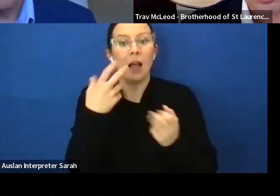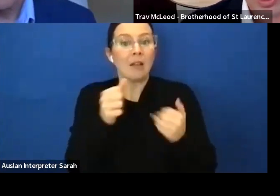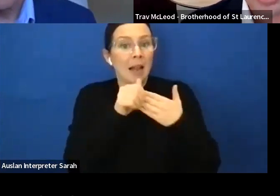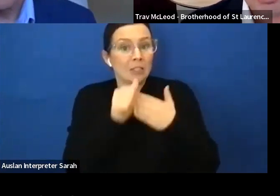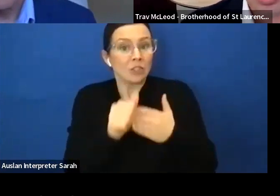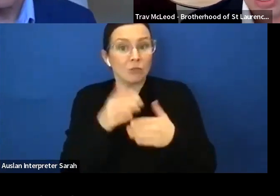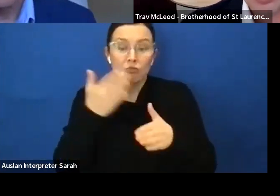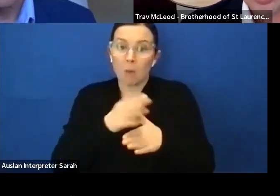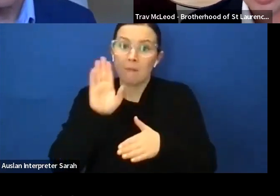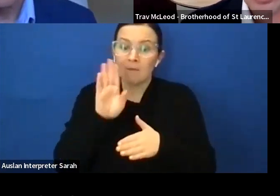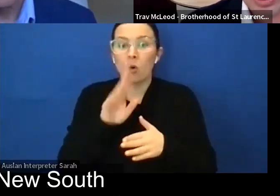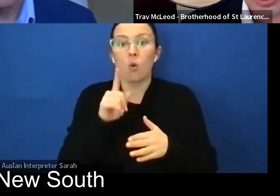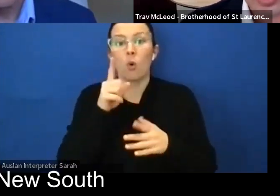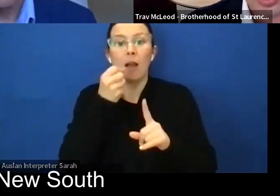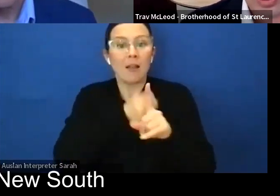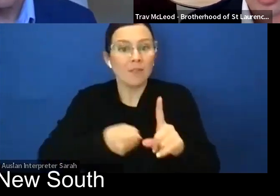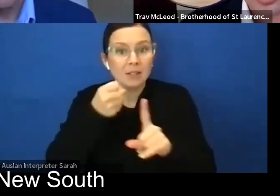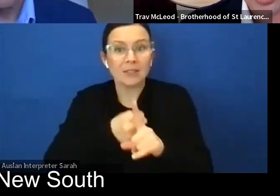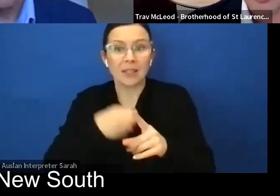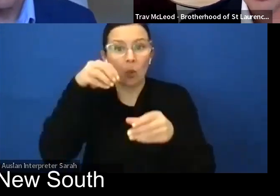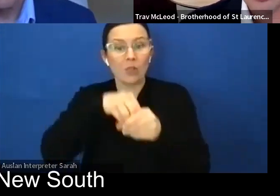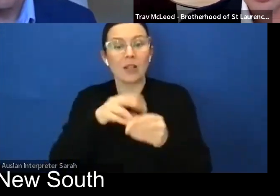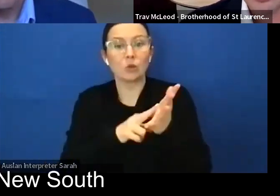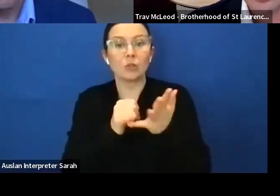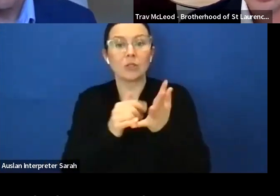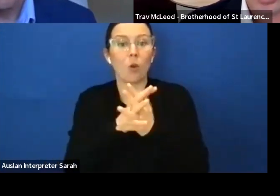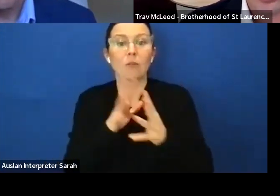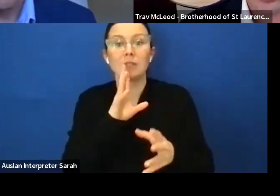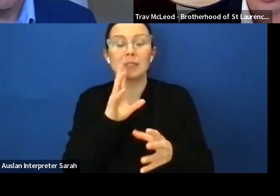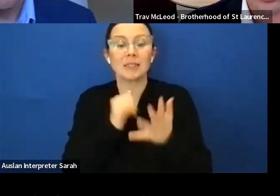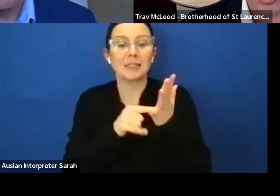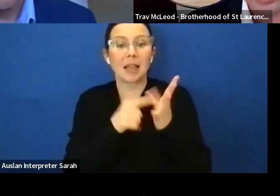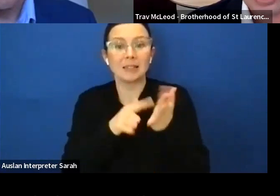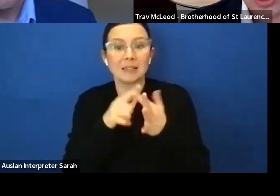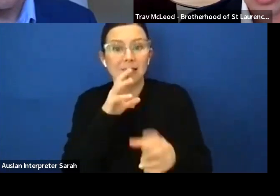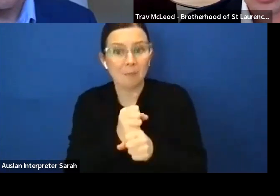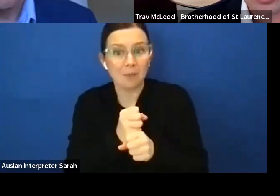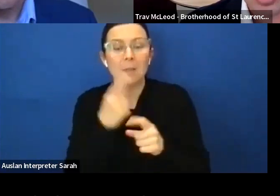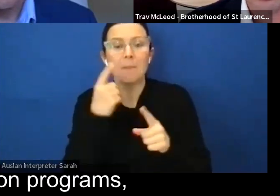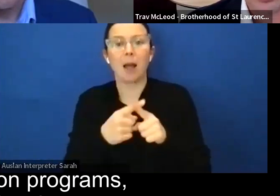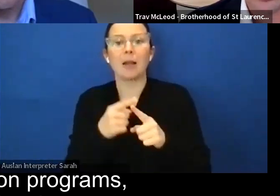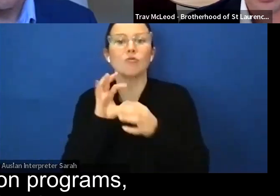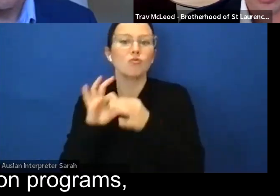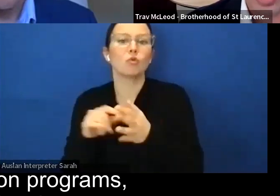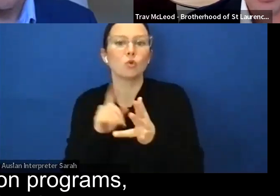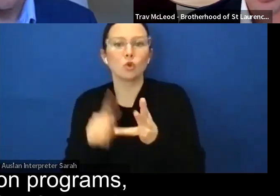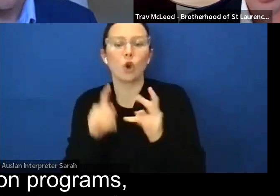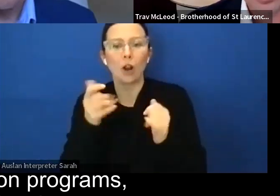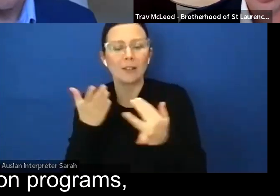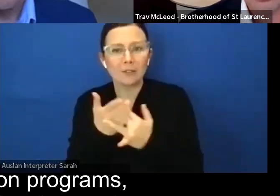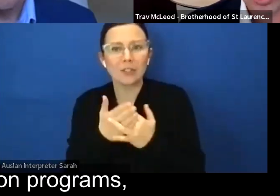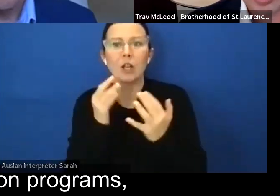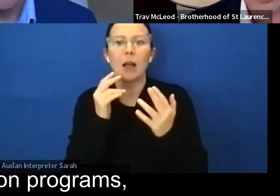roles providing input and advocacy within the New South Wales State Government and in relation to early intervention and prevention